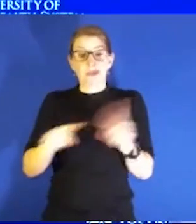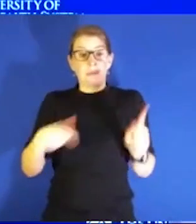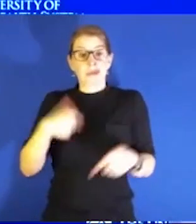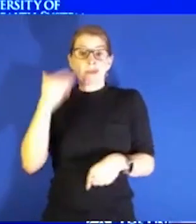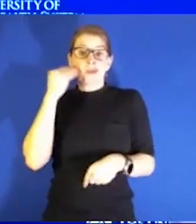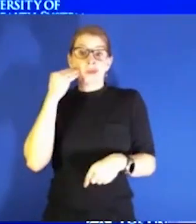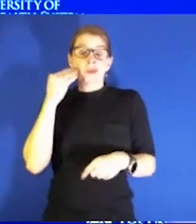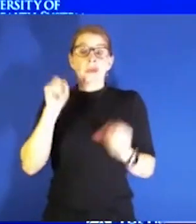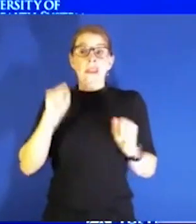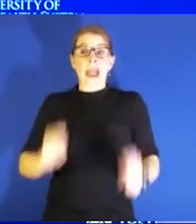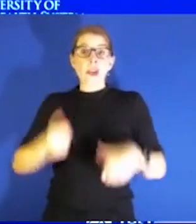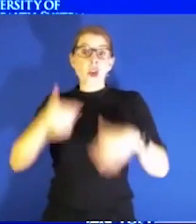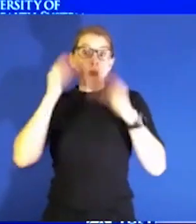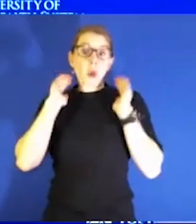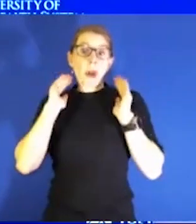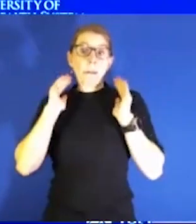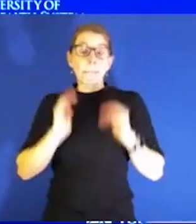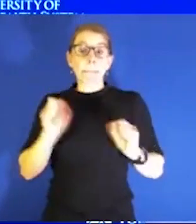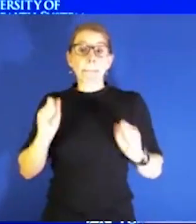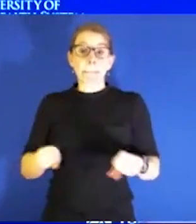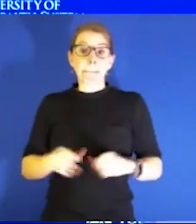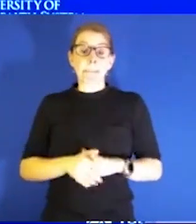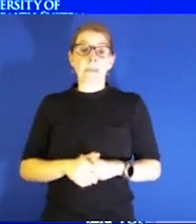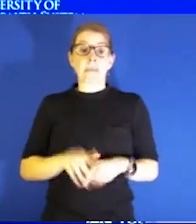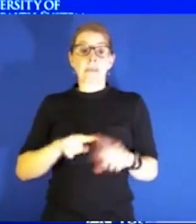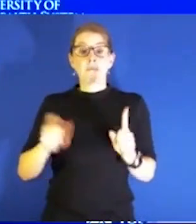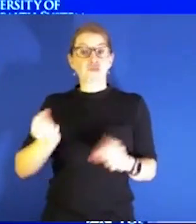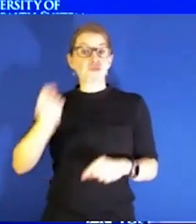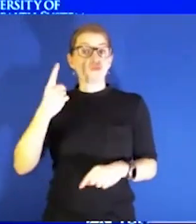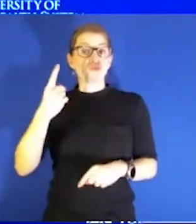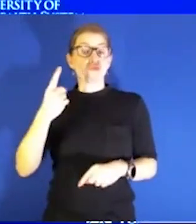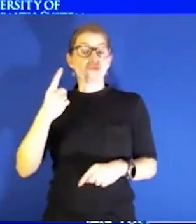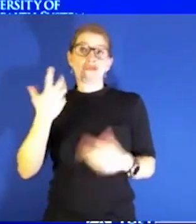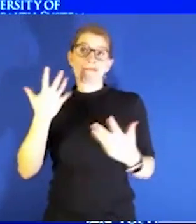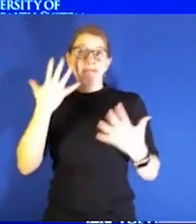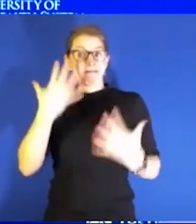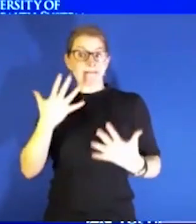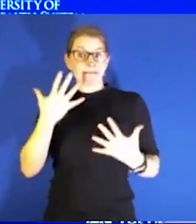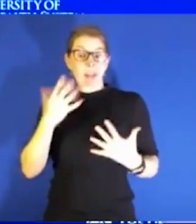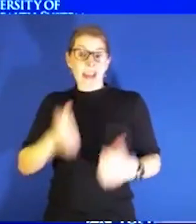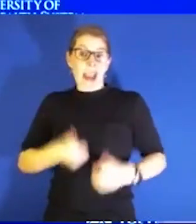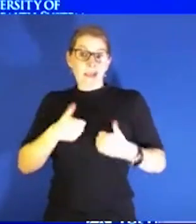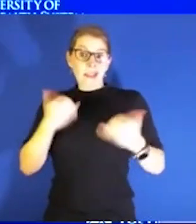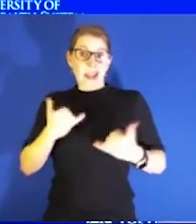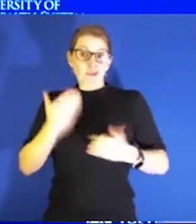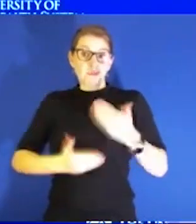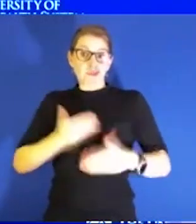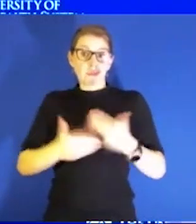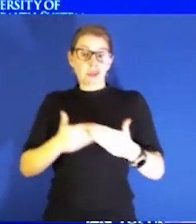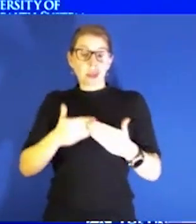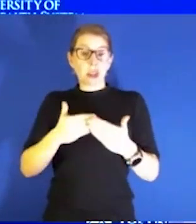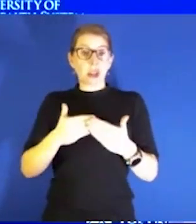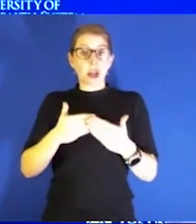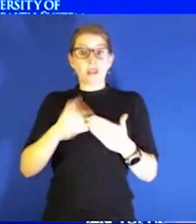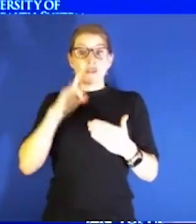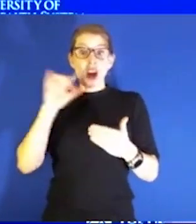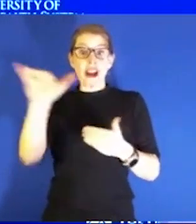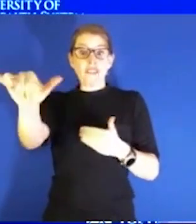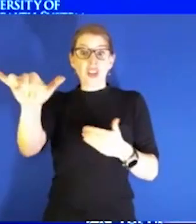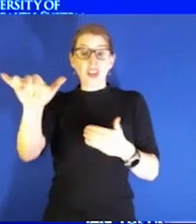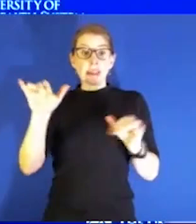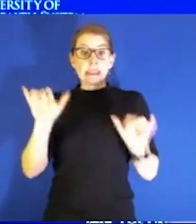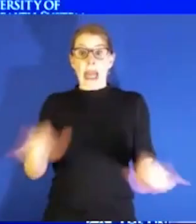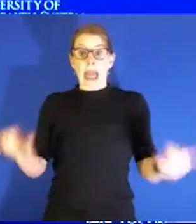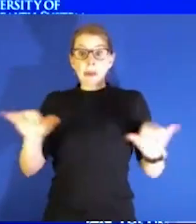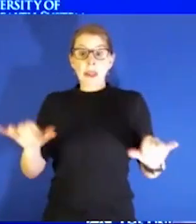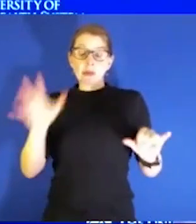just you have to understand that unfortunately this is how we are. It won't always be like this. But for the foreseeable future, we will continue